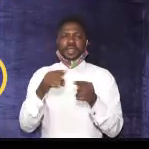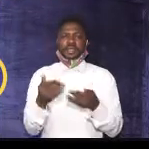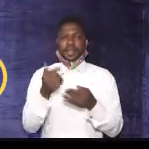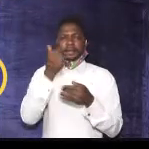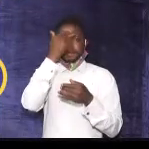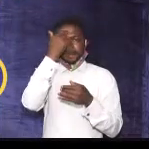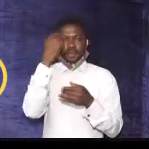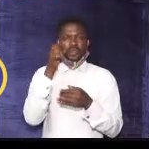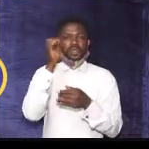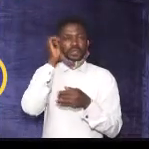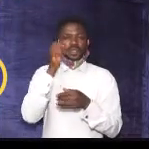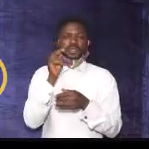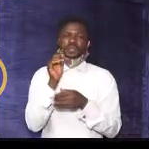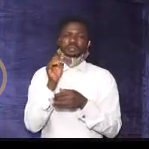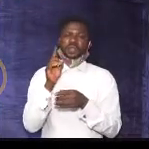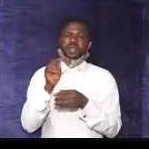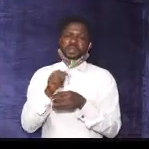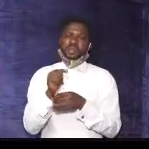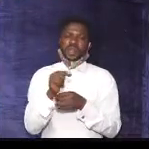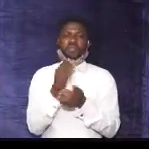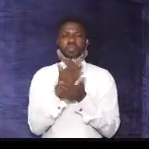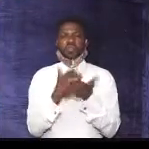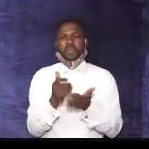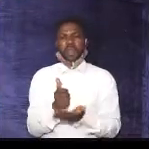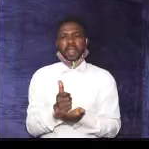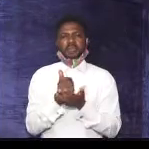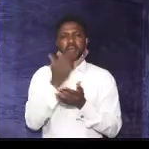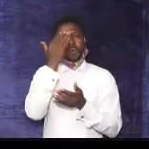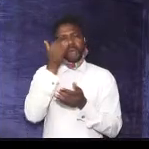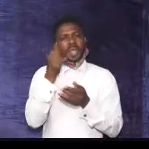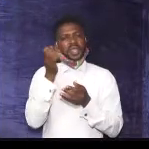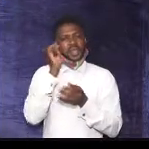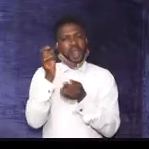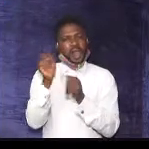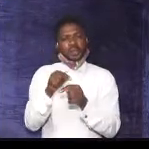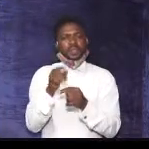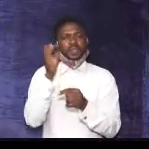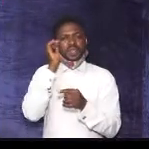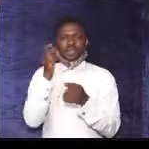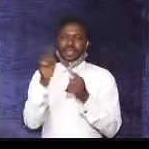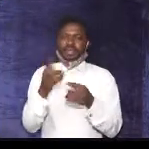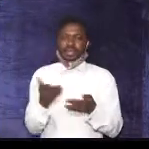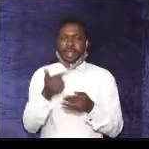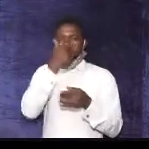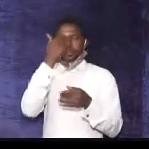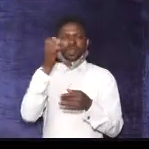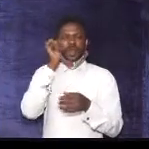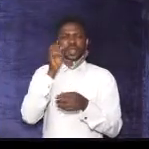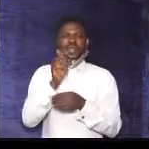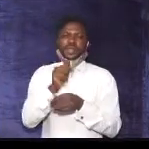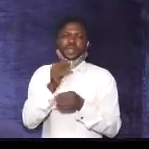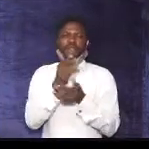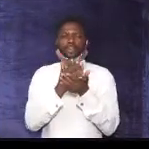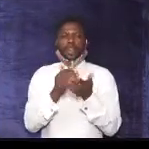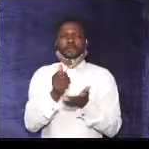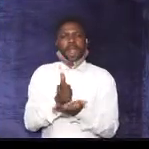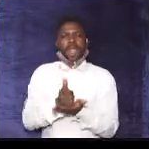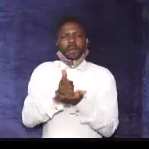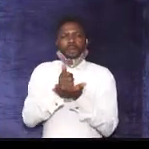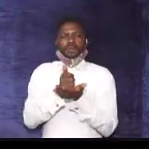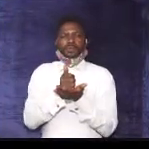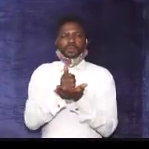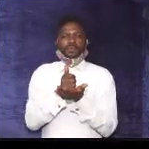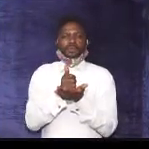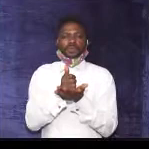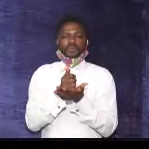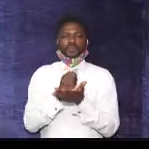He came here because he needed some help. Why did he come here? He came here because he needed